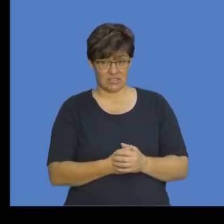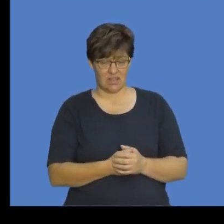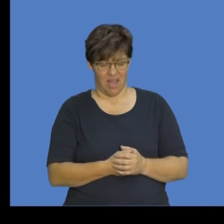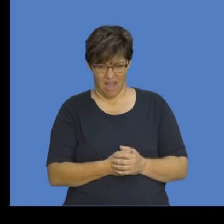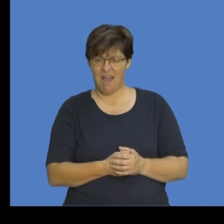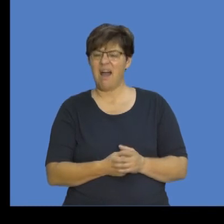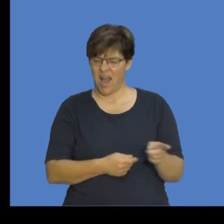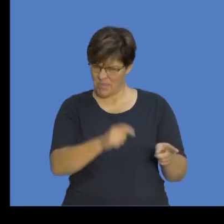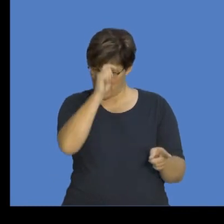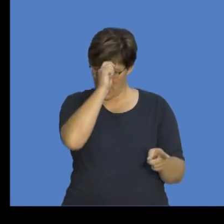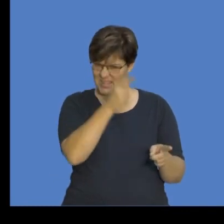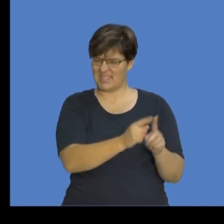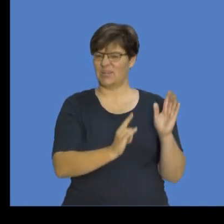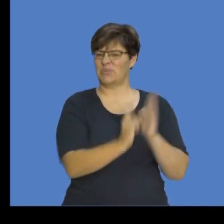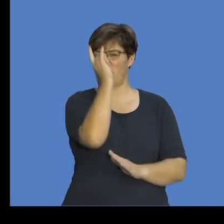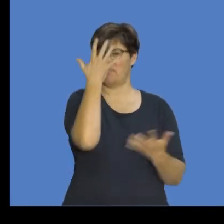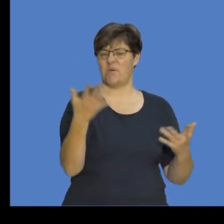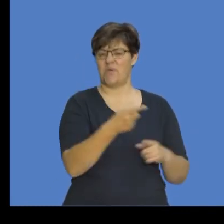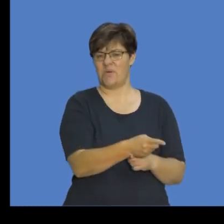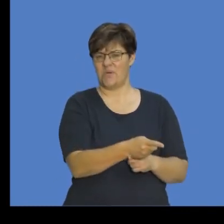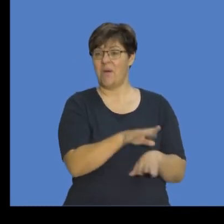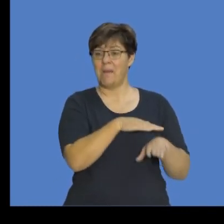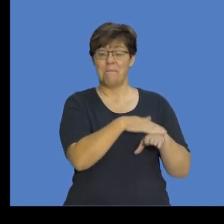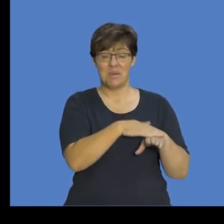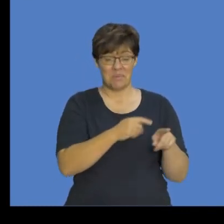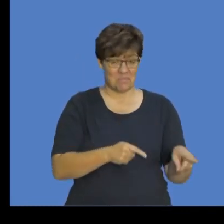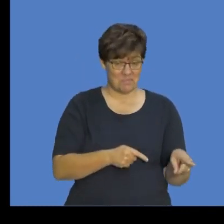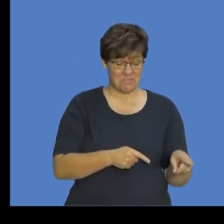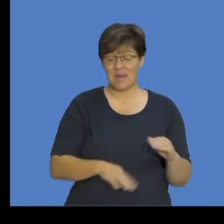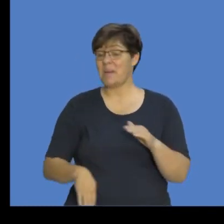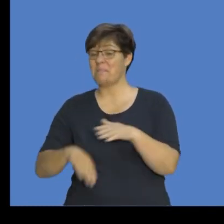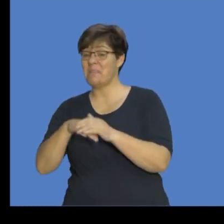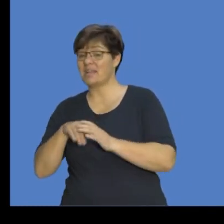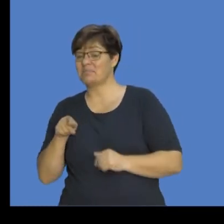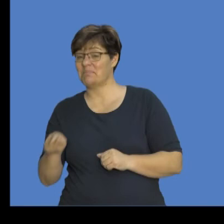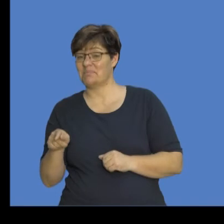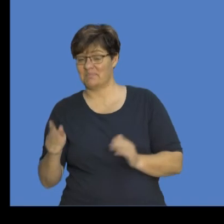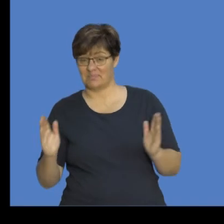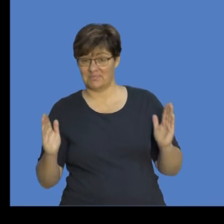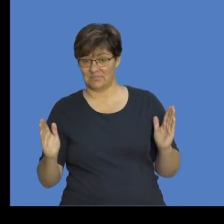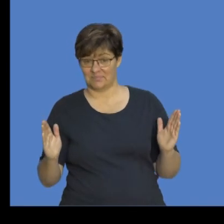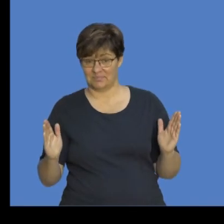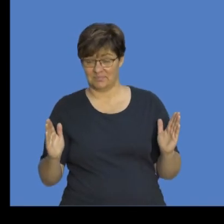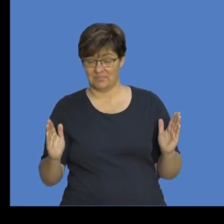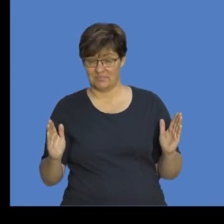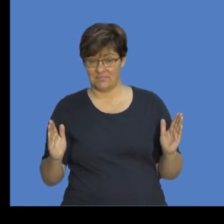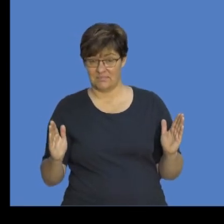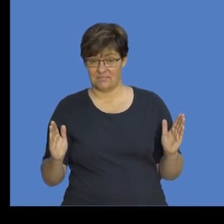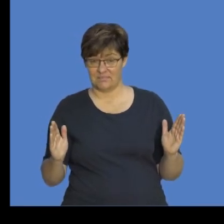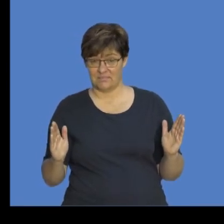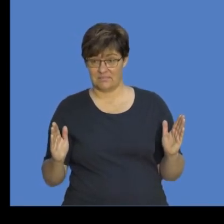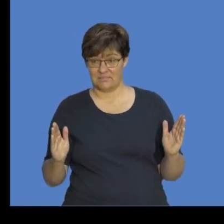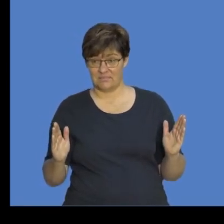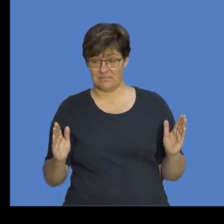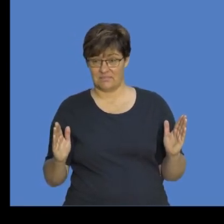The boys, because remember, this is the minimum, and this is the maximum. This